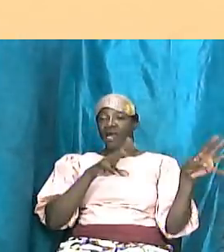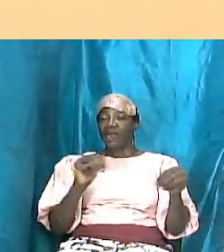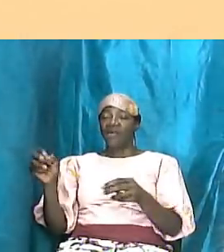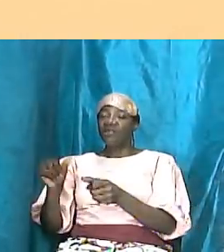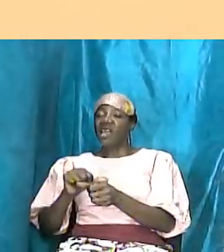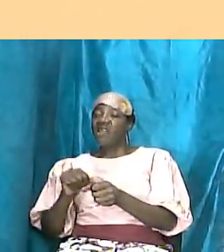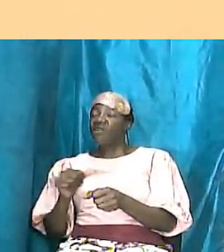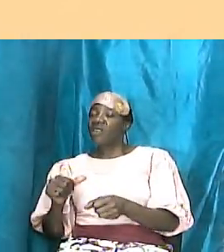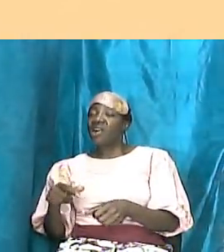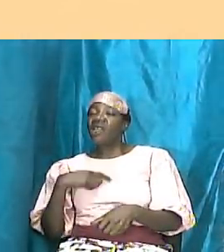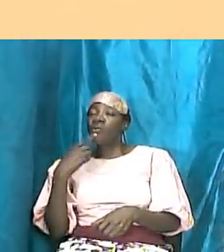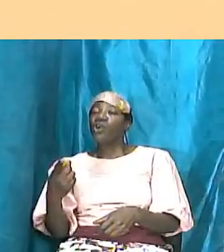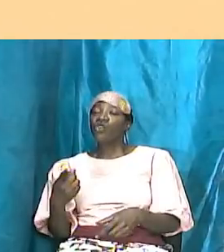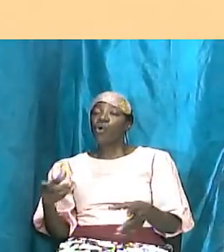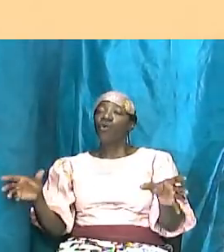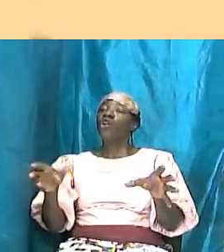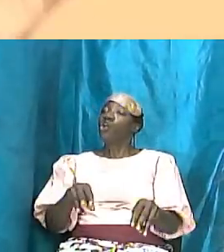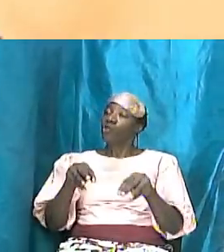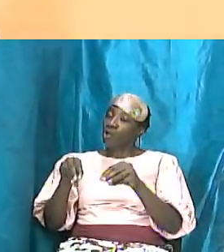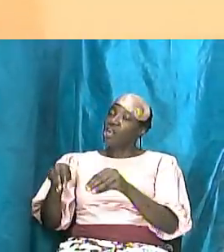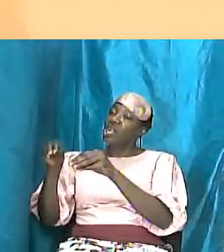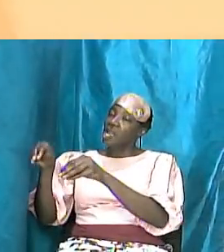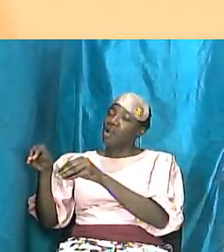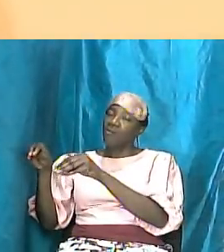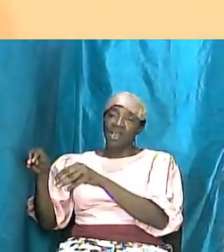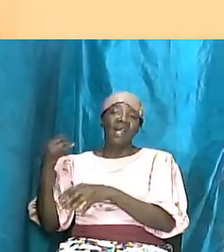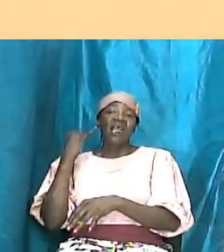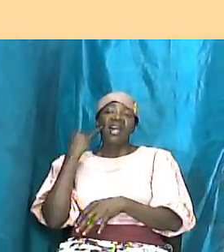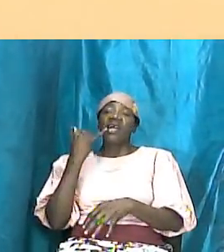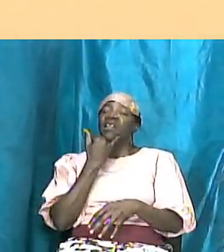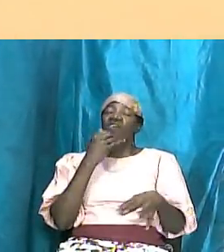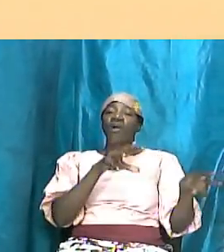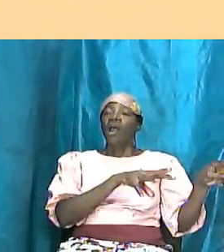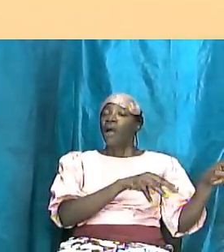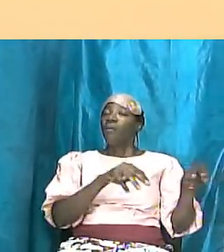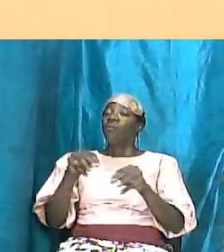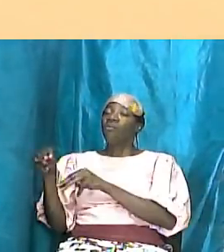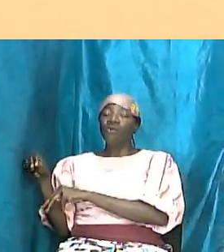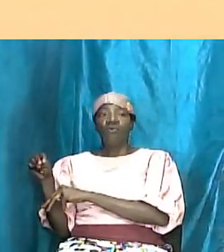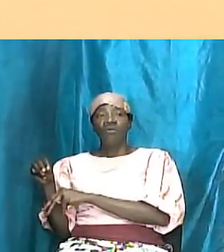they were told to pick up and to leave with. And Israel departed